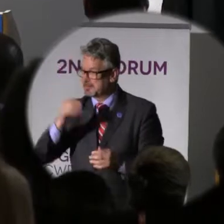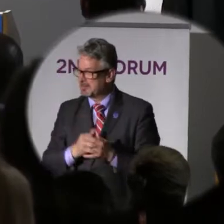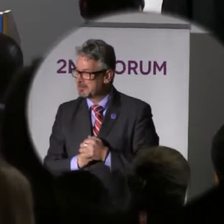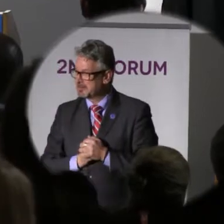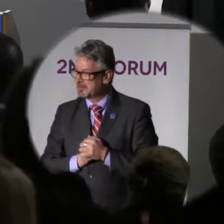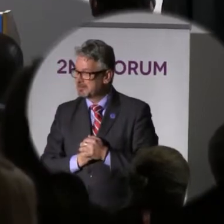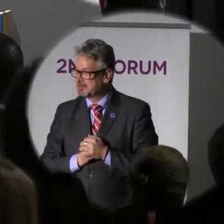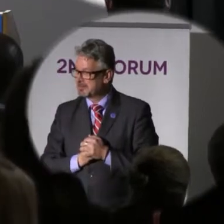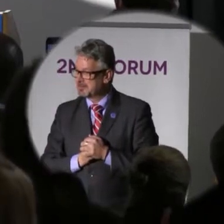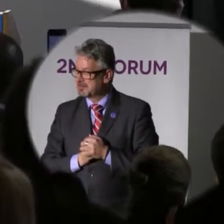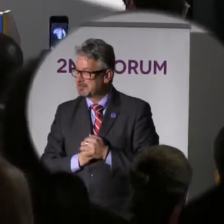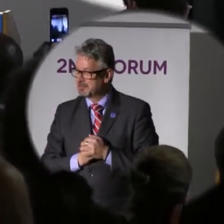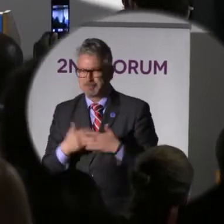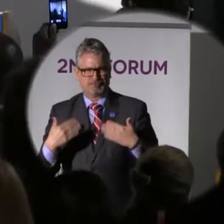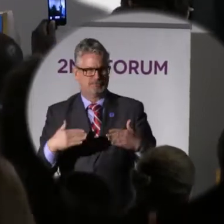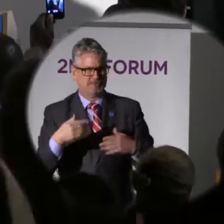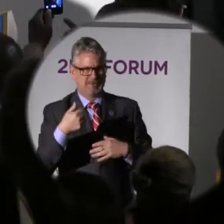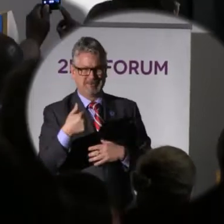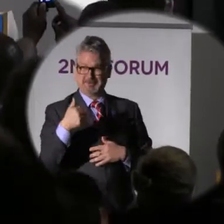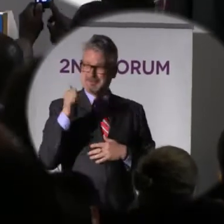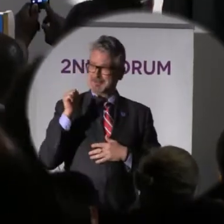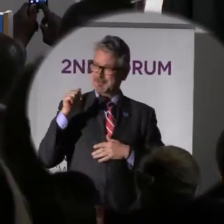ladies and gentlemen.